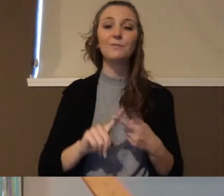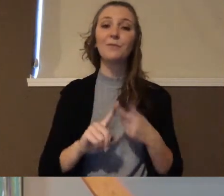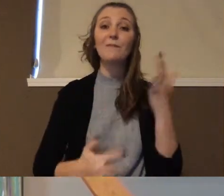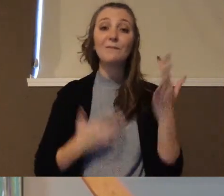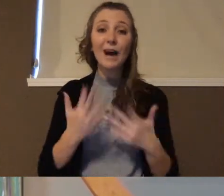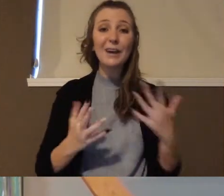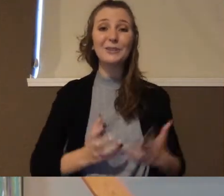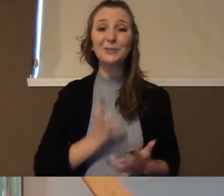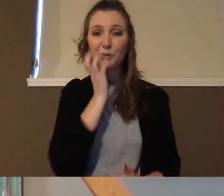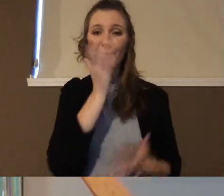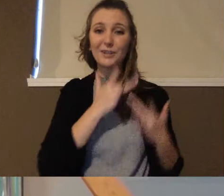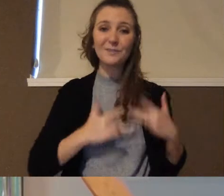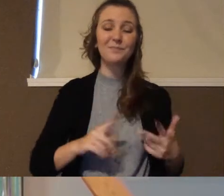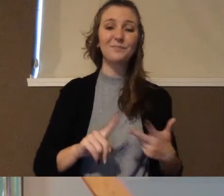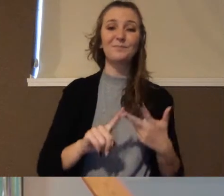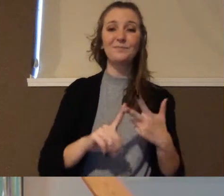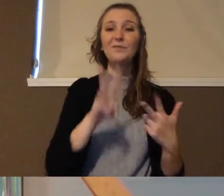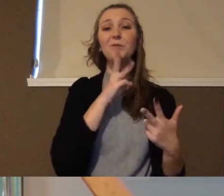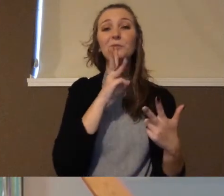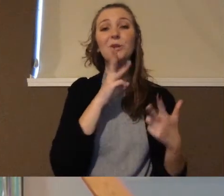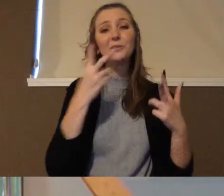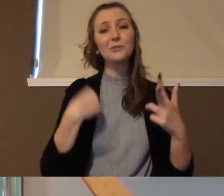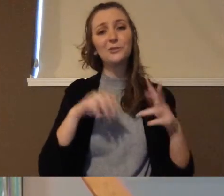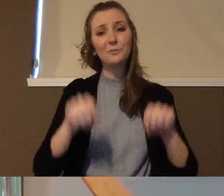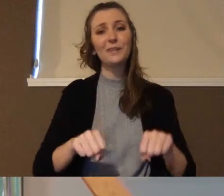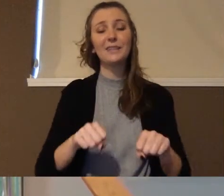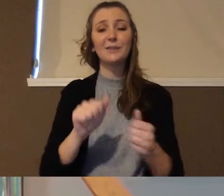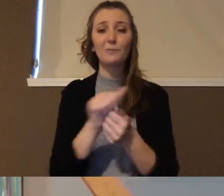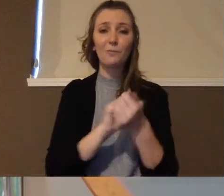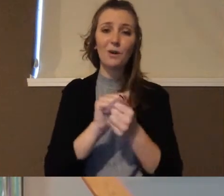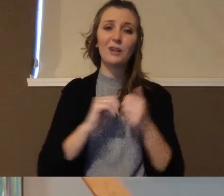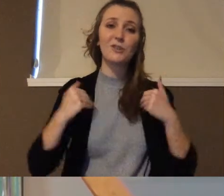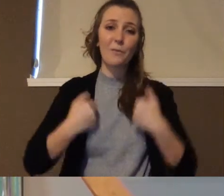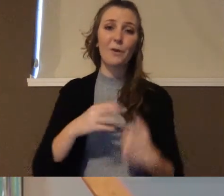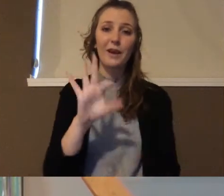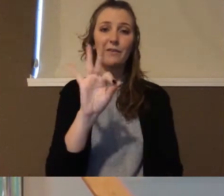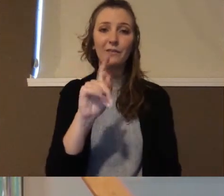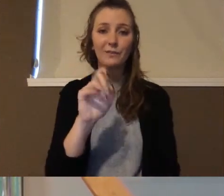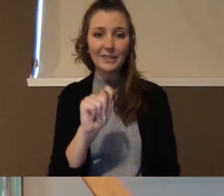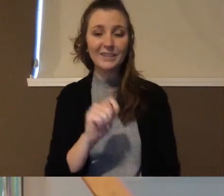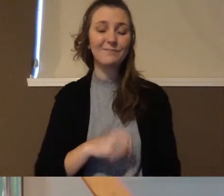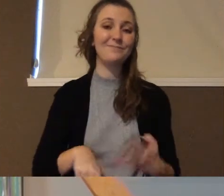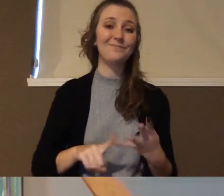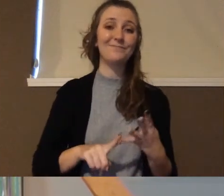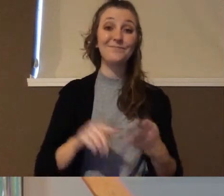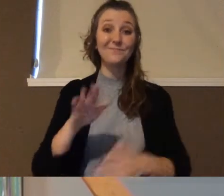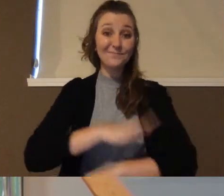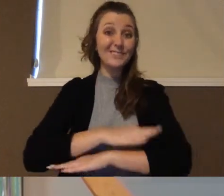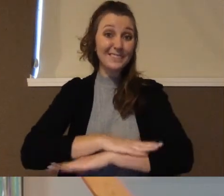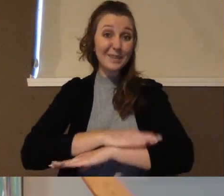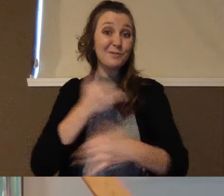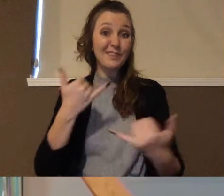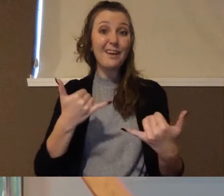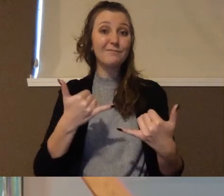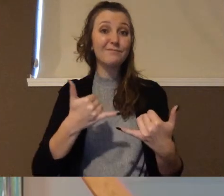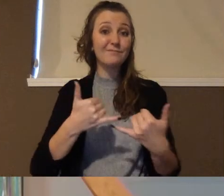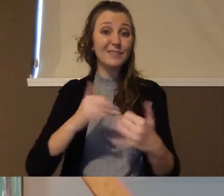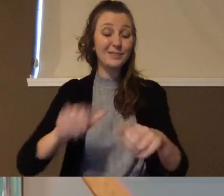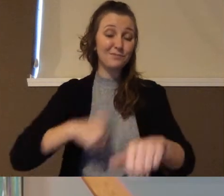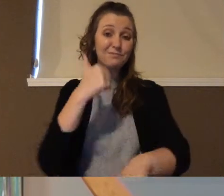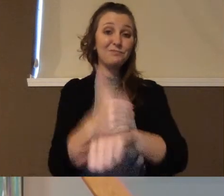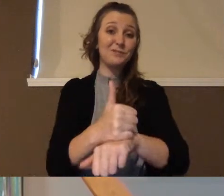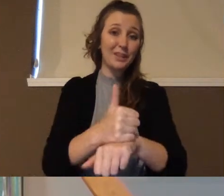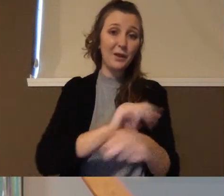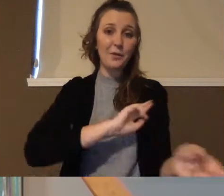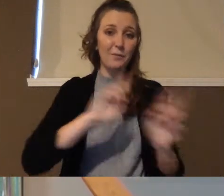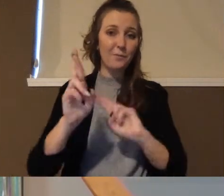hearts, water to wash our weary feet, the table set and waiting. And